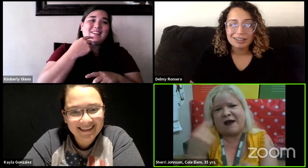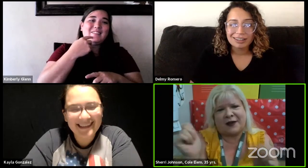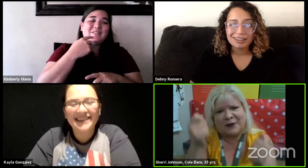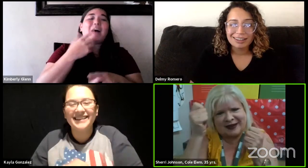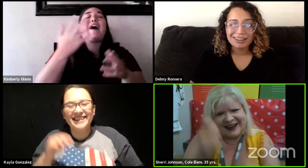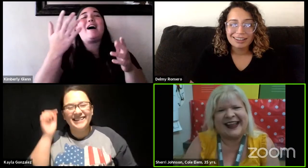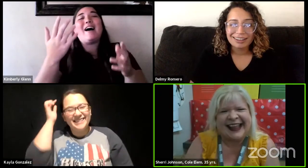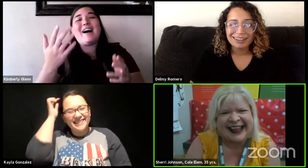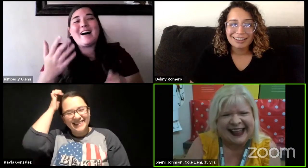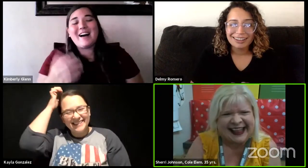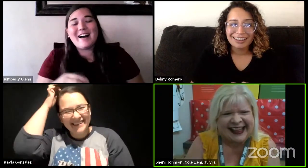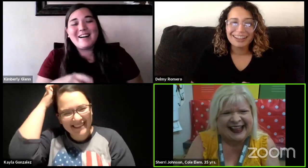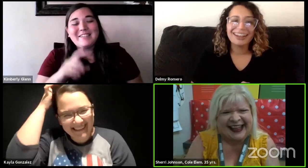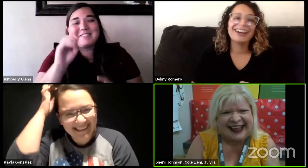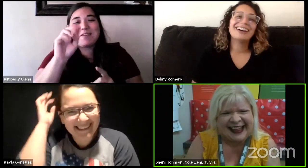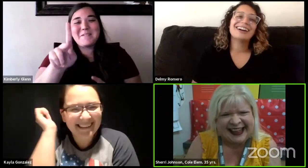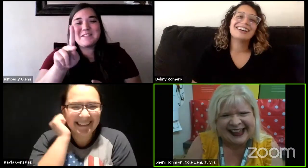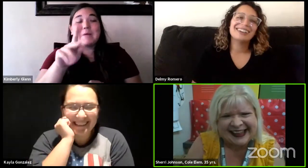fair if I win.